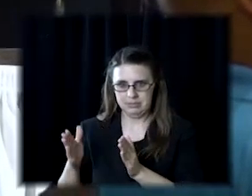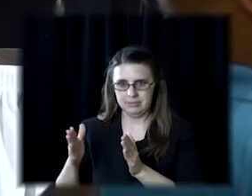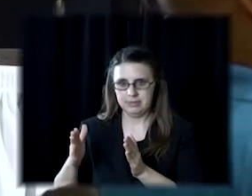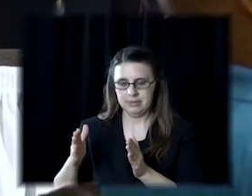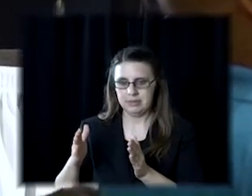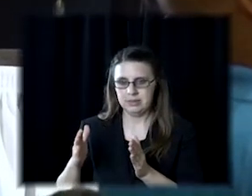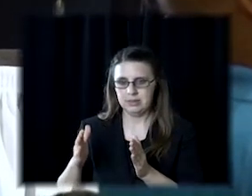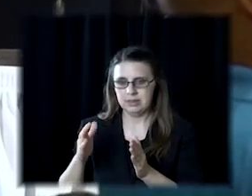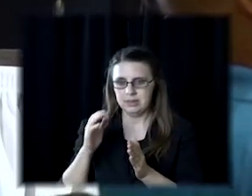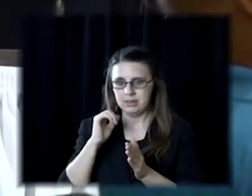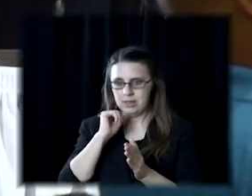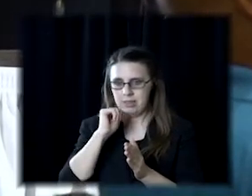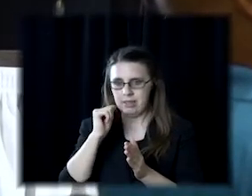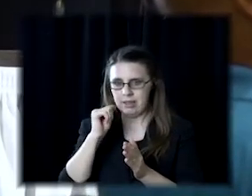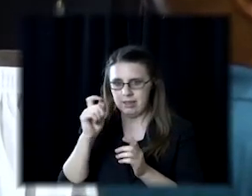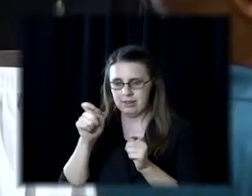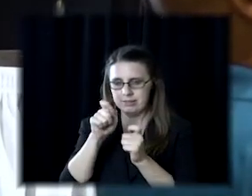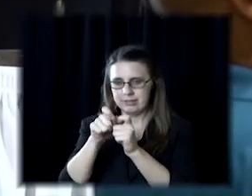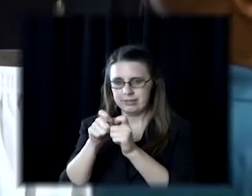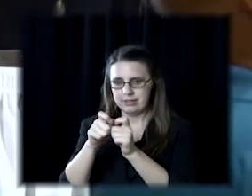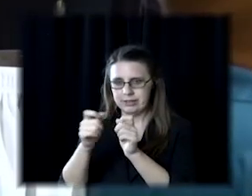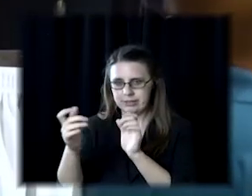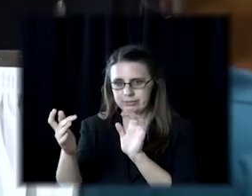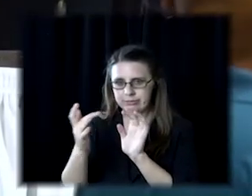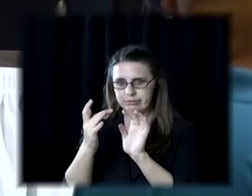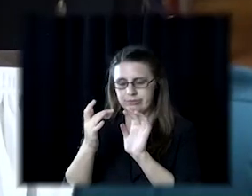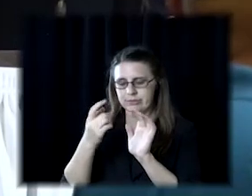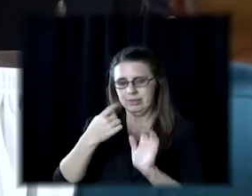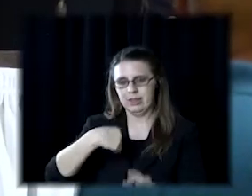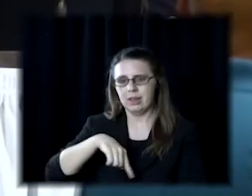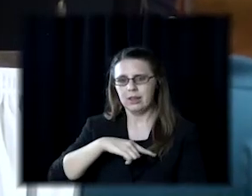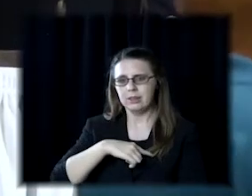been forthcoming to us, but this isn't a